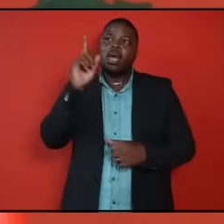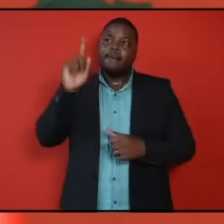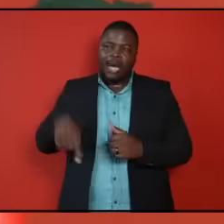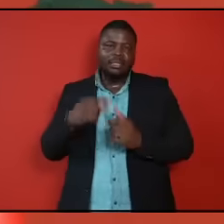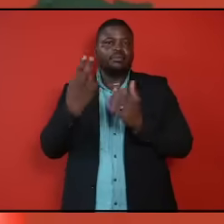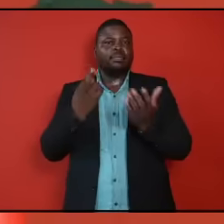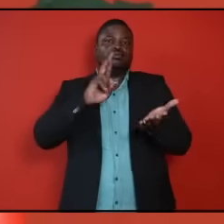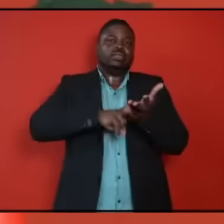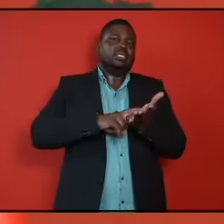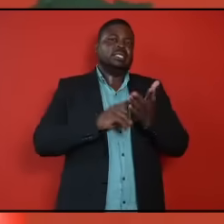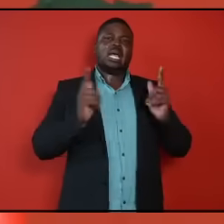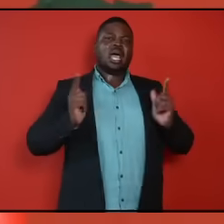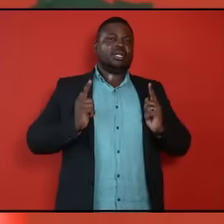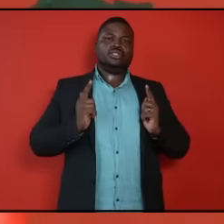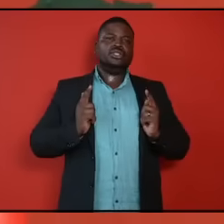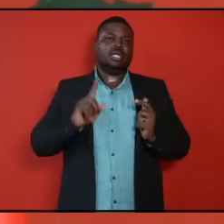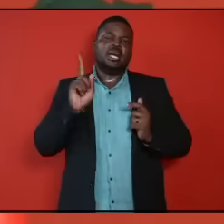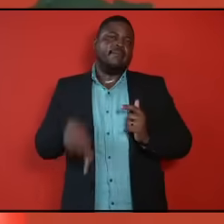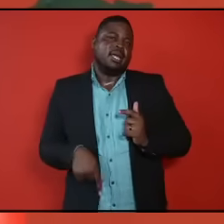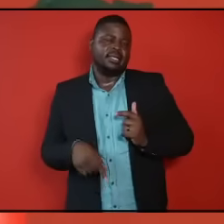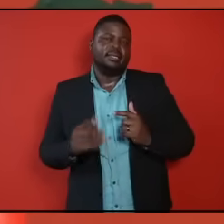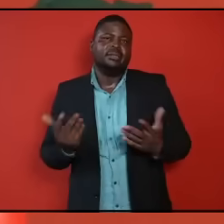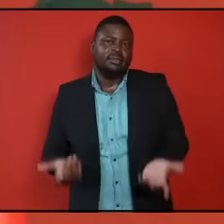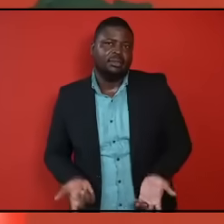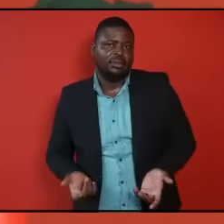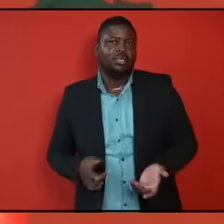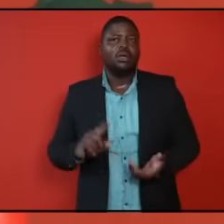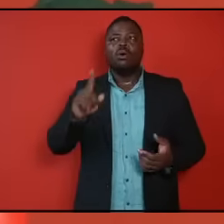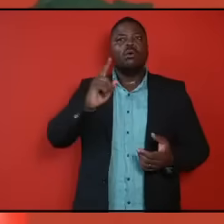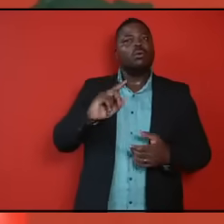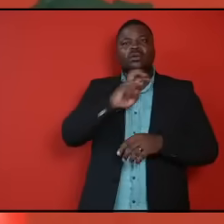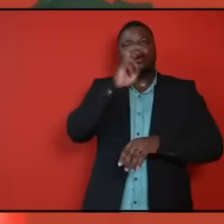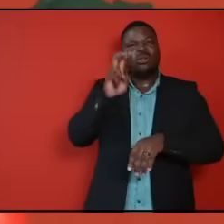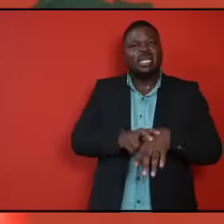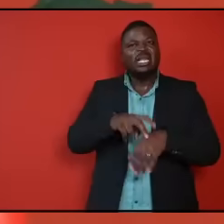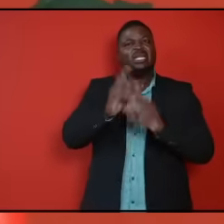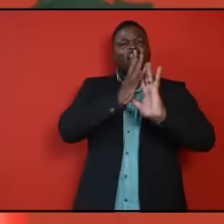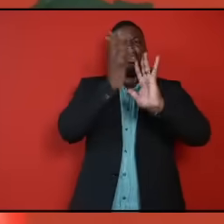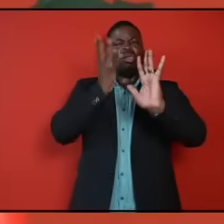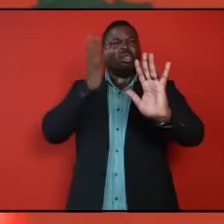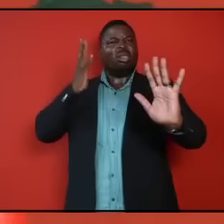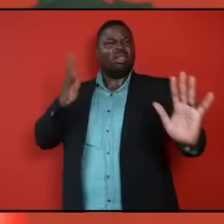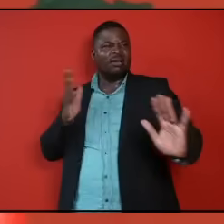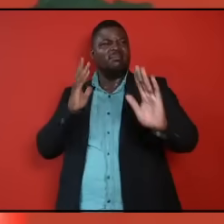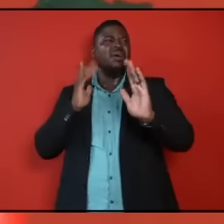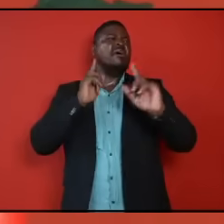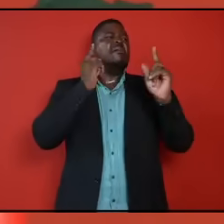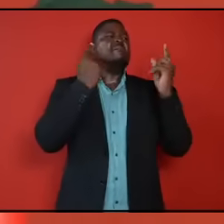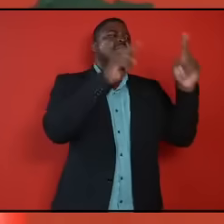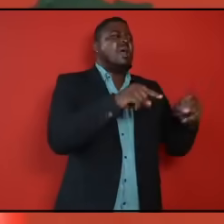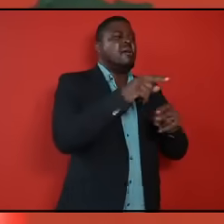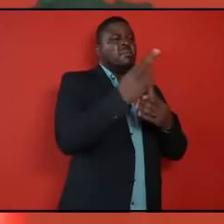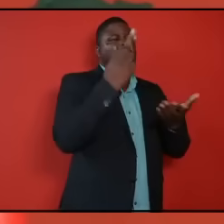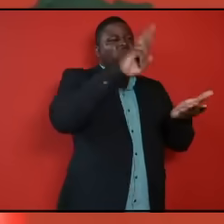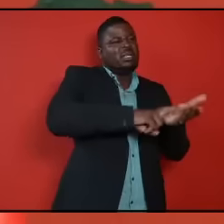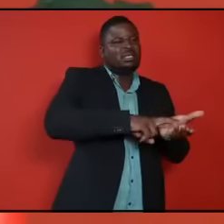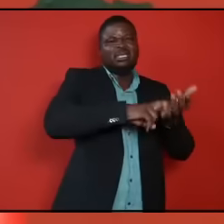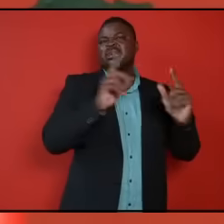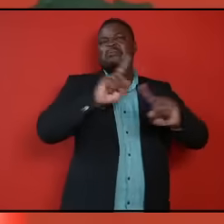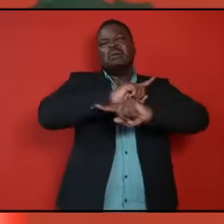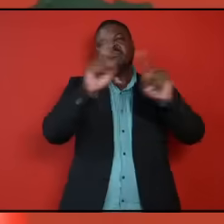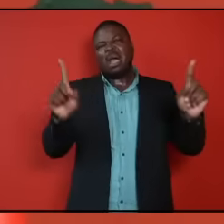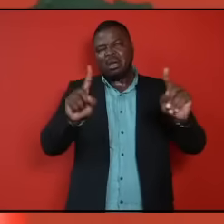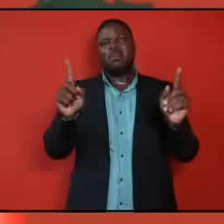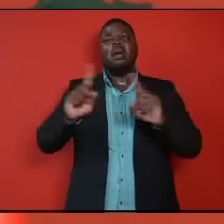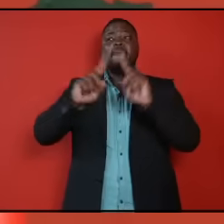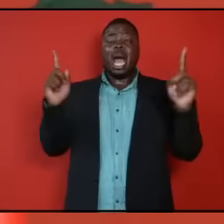voter suppression which arises out of unnecessary bureaucratic processes. We take this opportunity to reaffirm